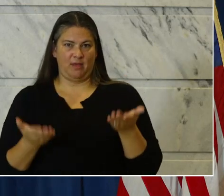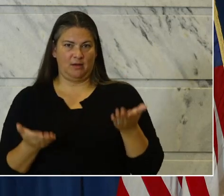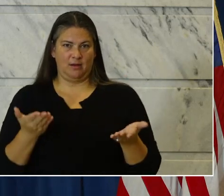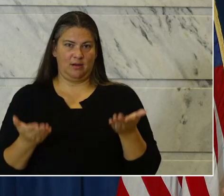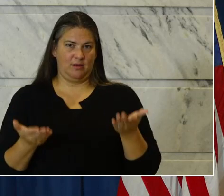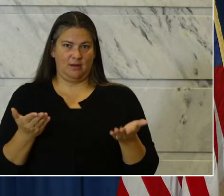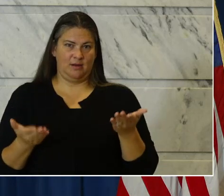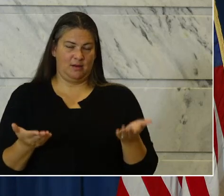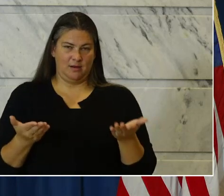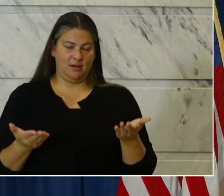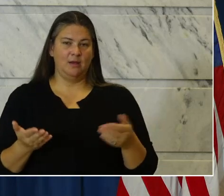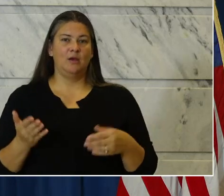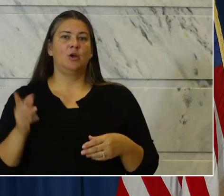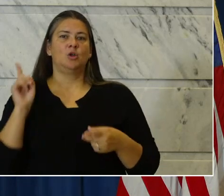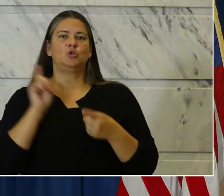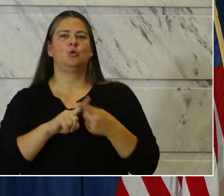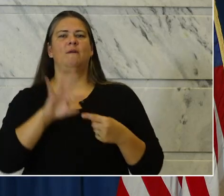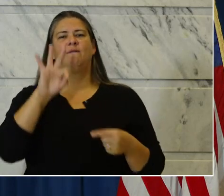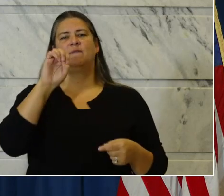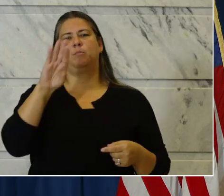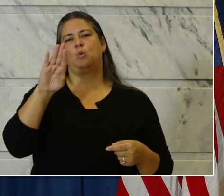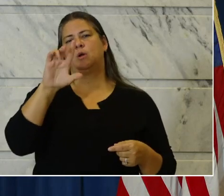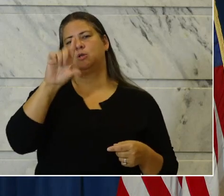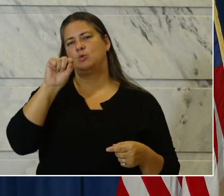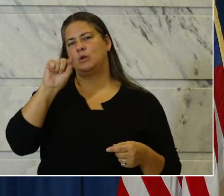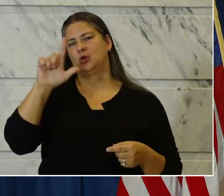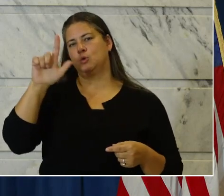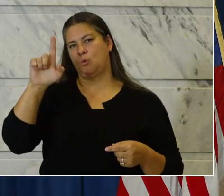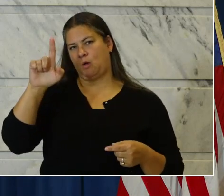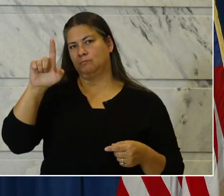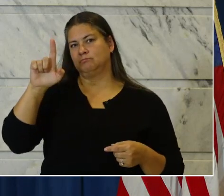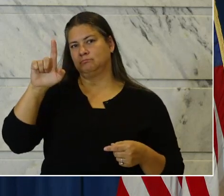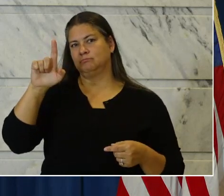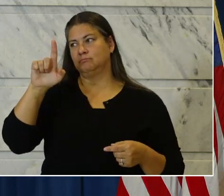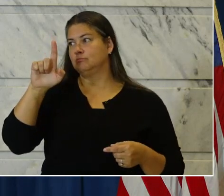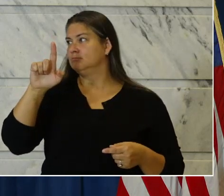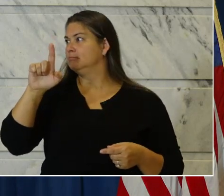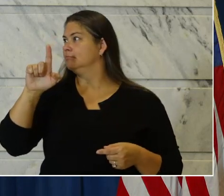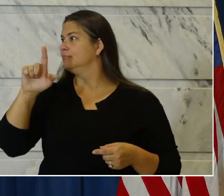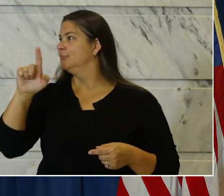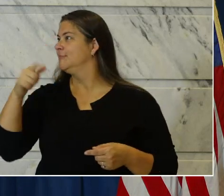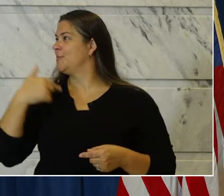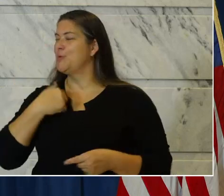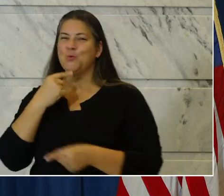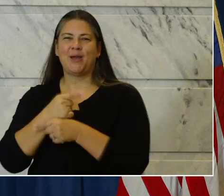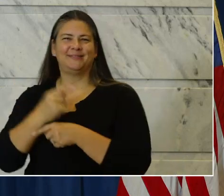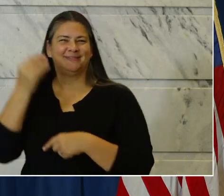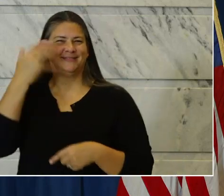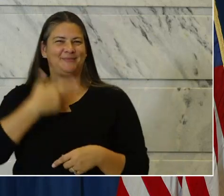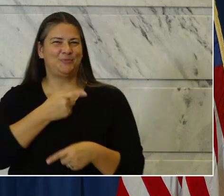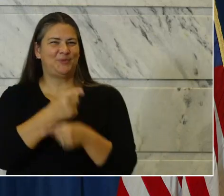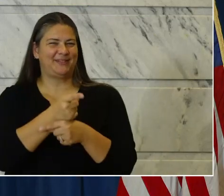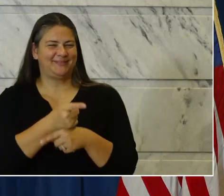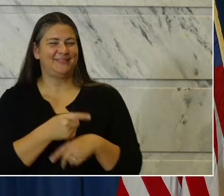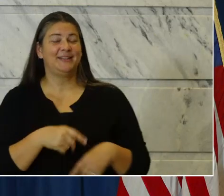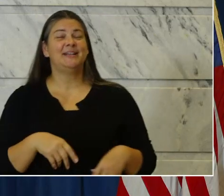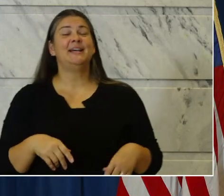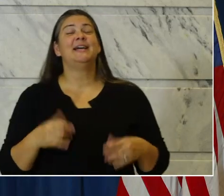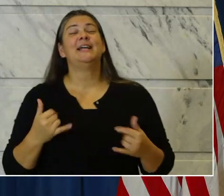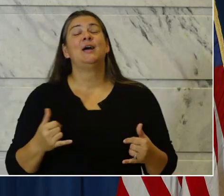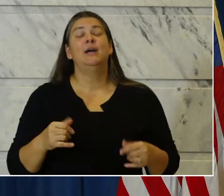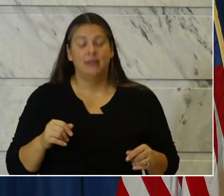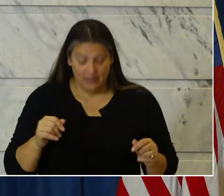the way up to February of 2021. I'm told that I got that right. Now, it doesn't automatically